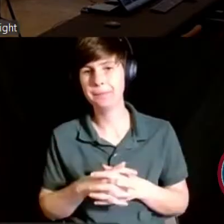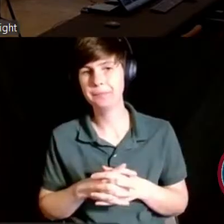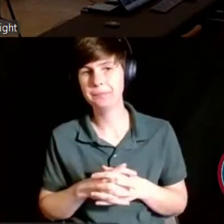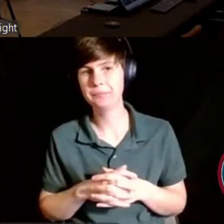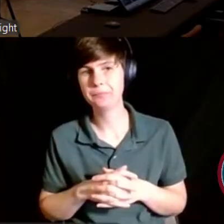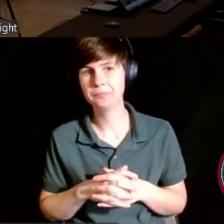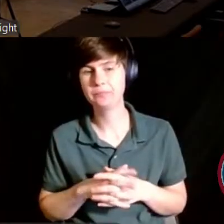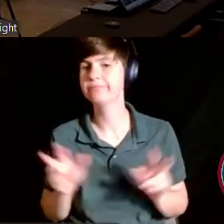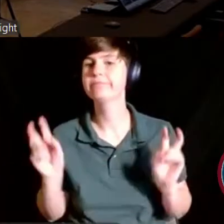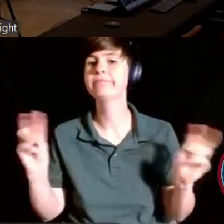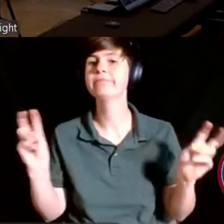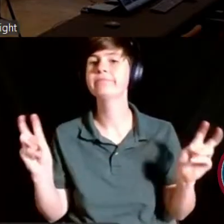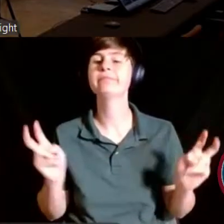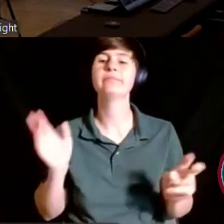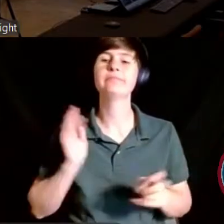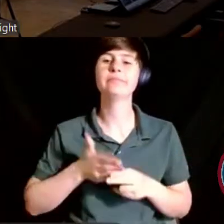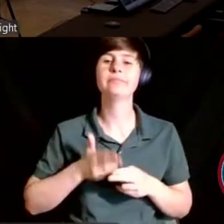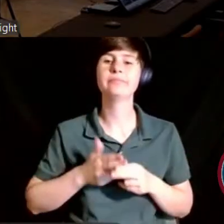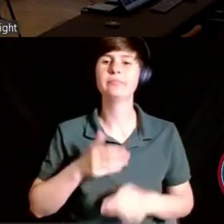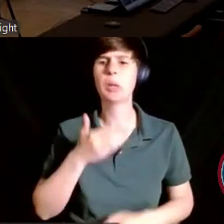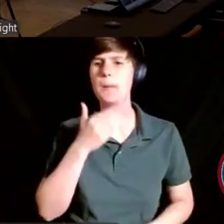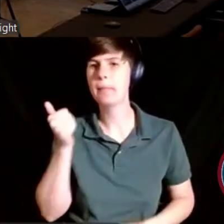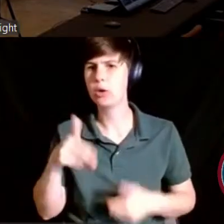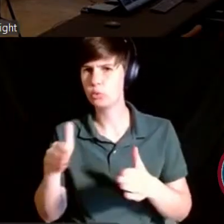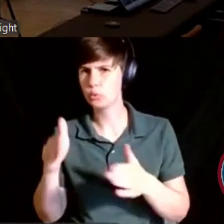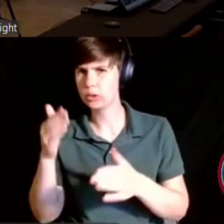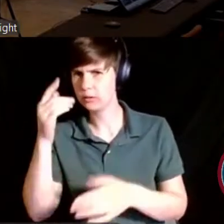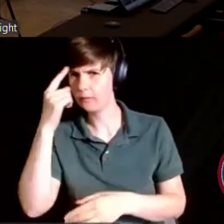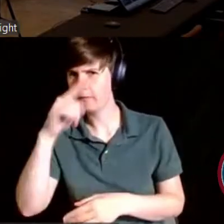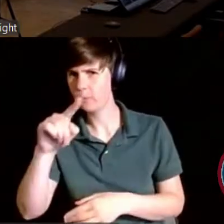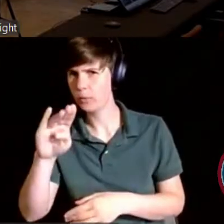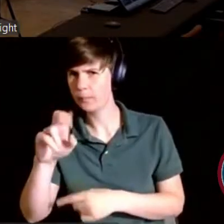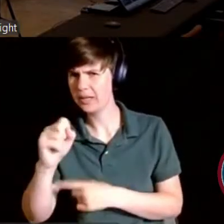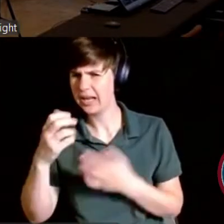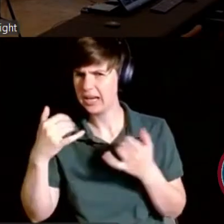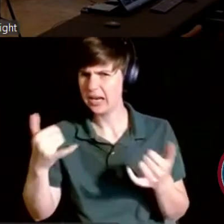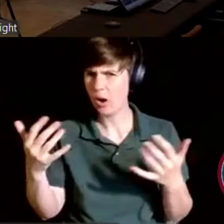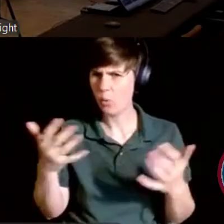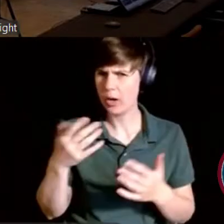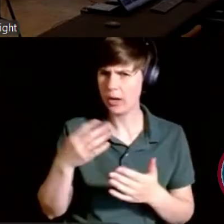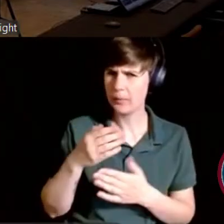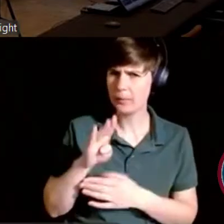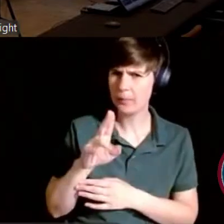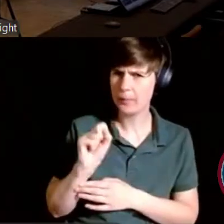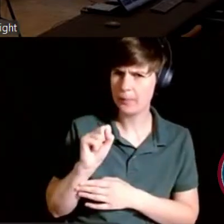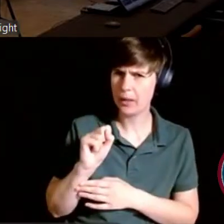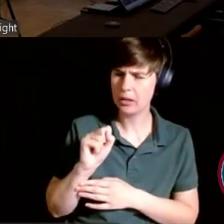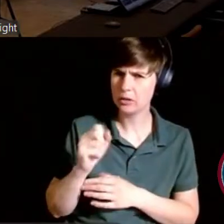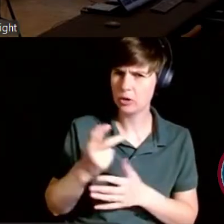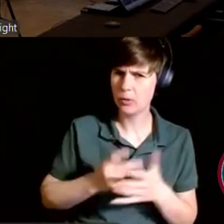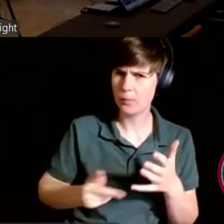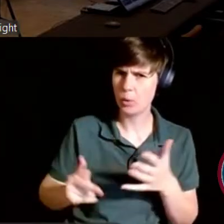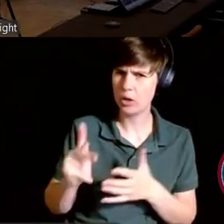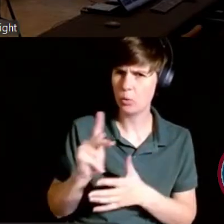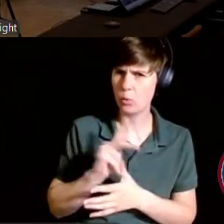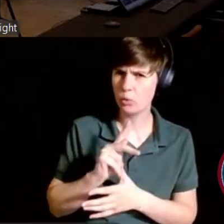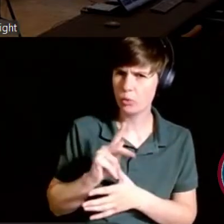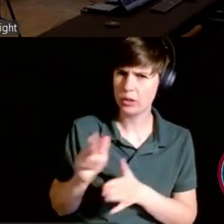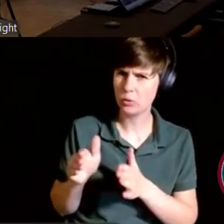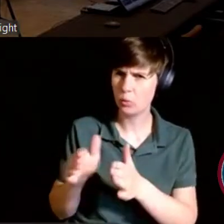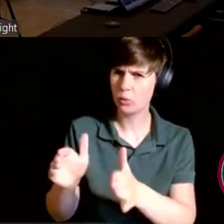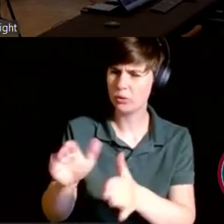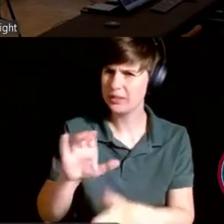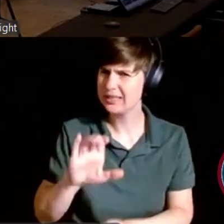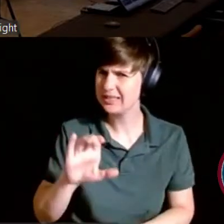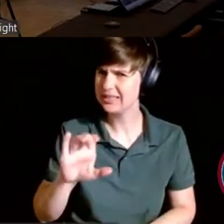for Buses, but is now the Bus Priority Corridor Studies. I think is BPCS is the acronym. And so we're working